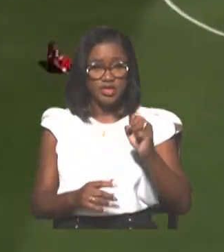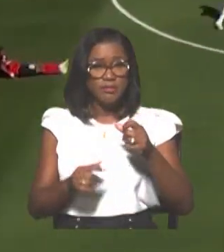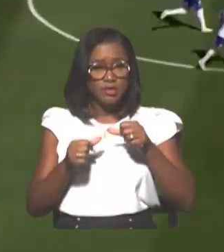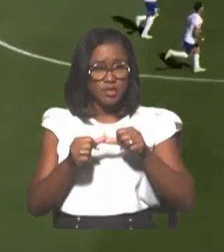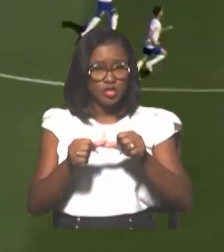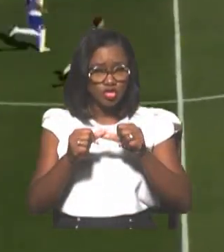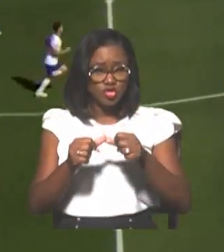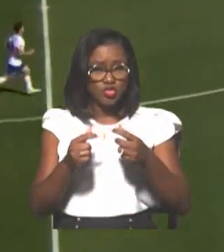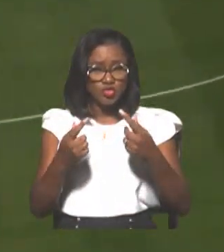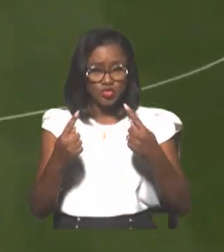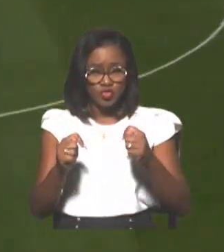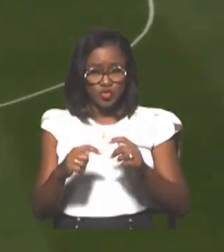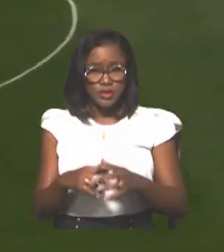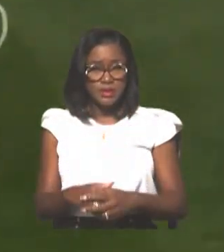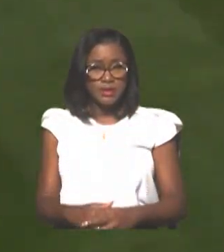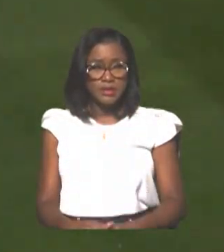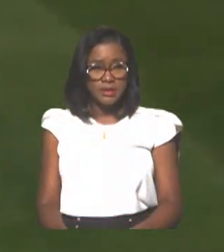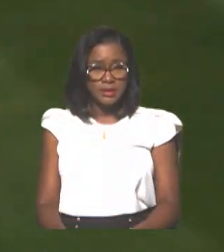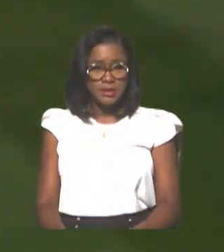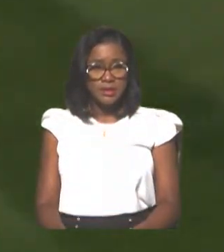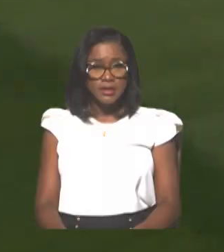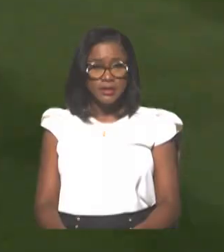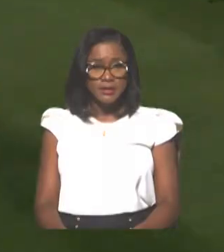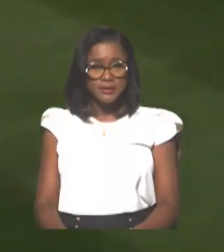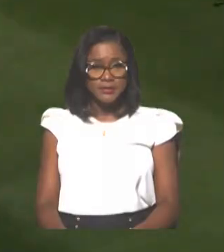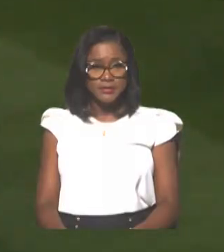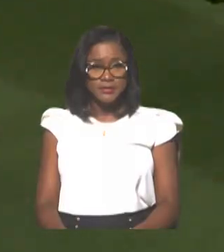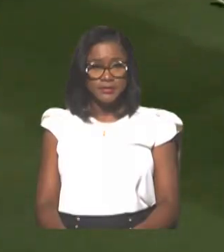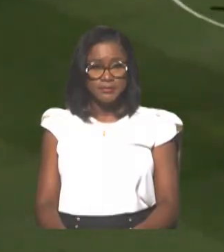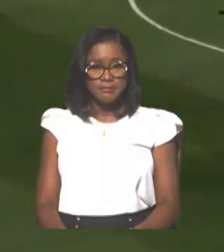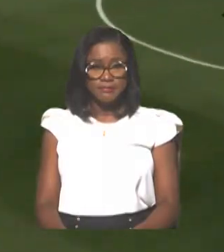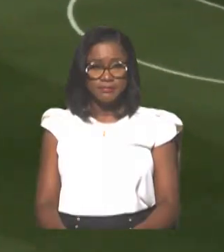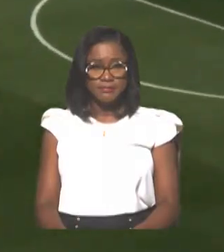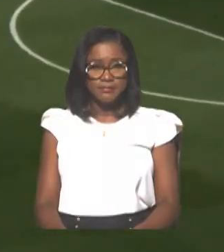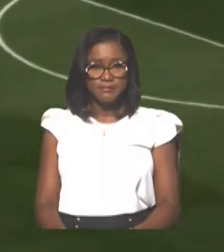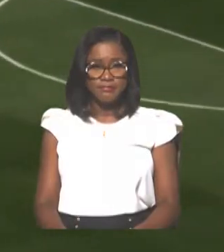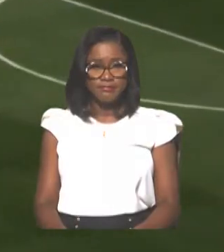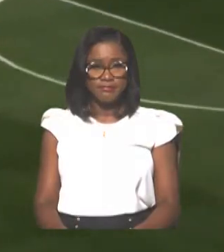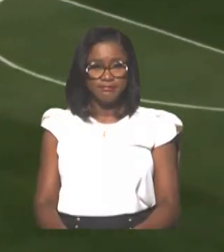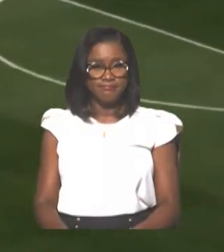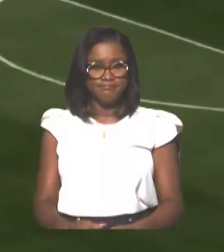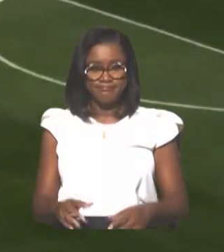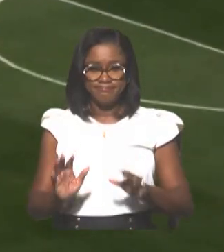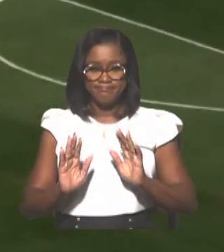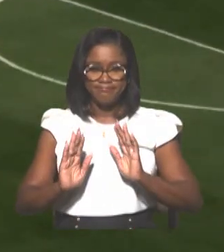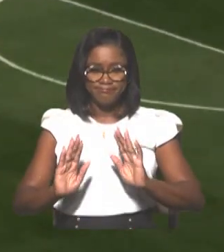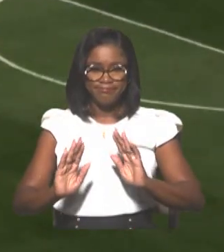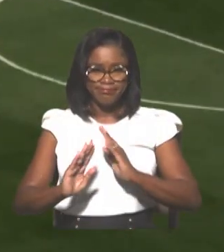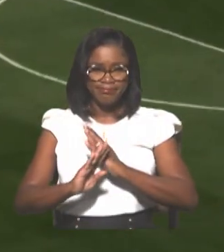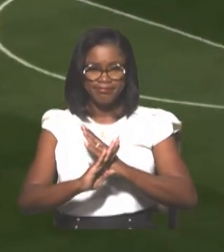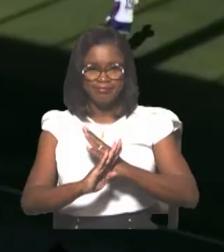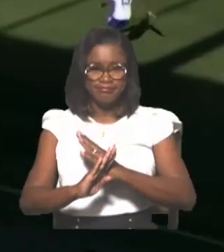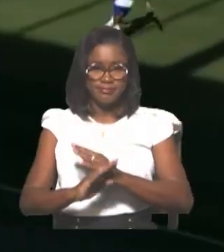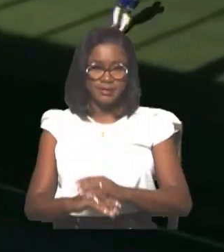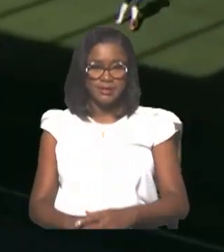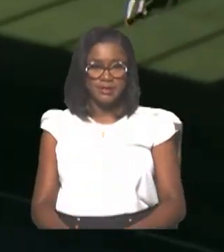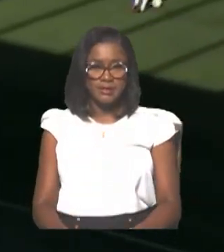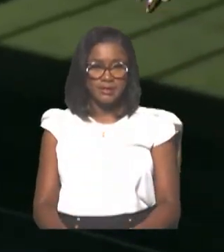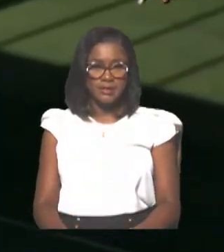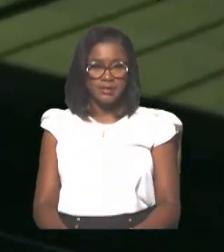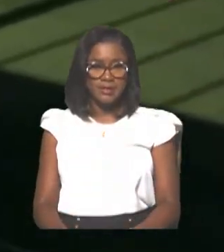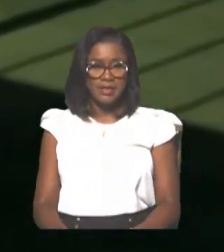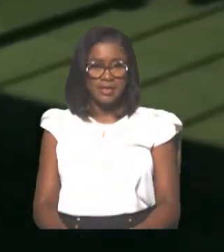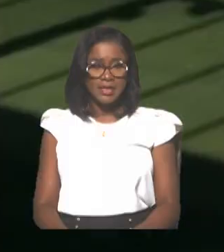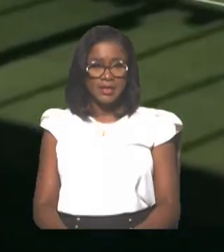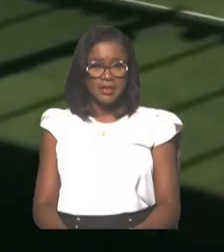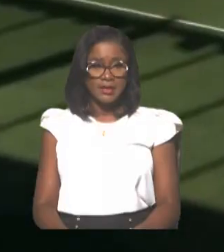threat when he received a lovely long ball by Daniel Phillips, but his shot was struck straight at the US keeper. More poor